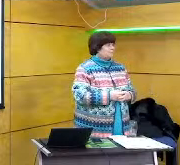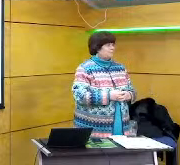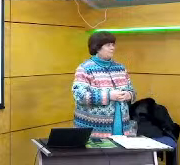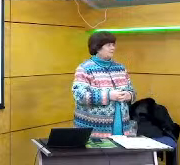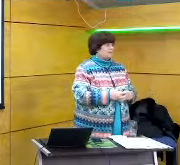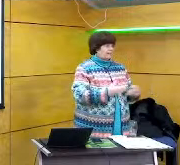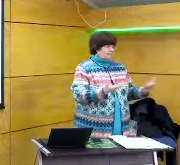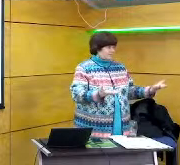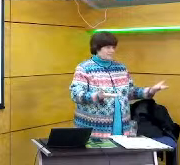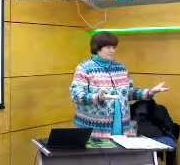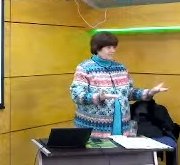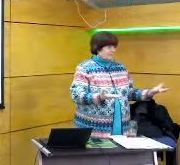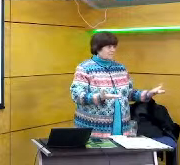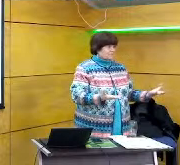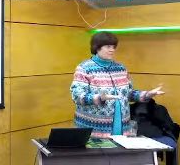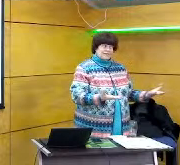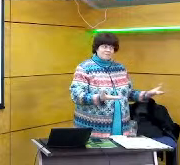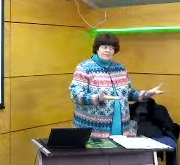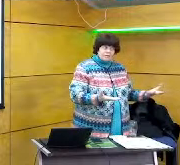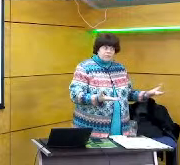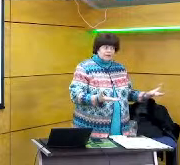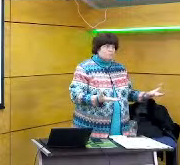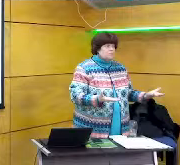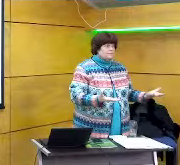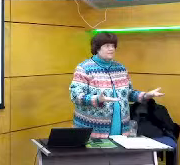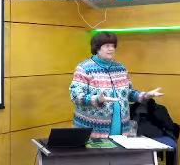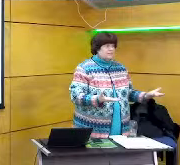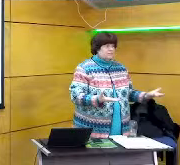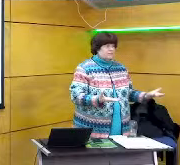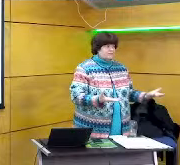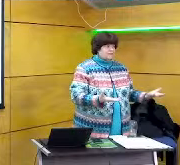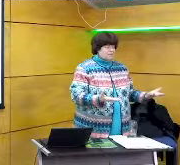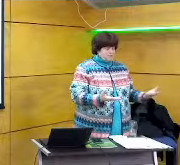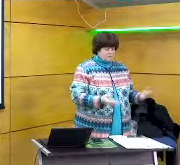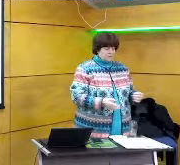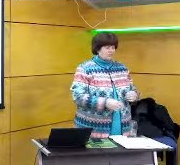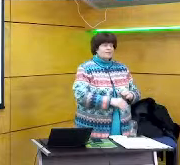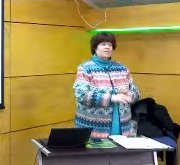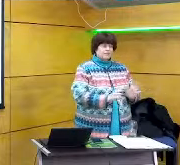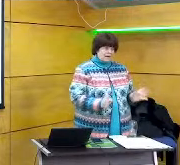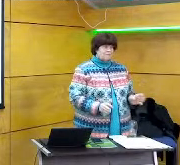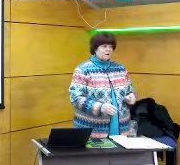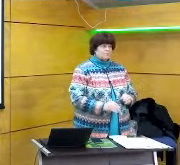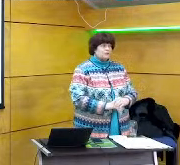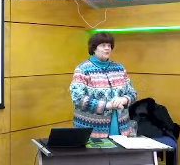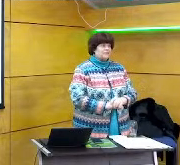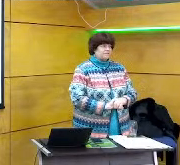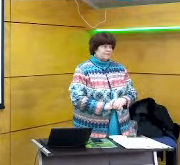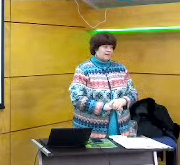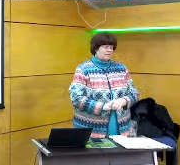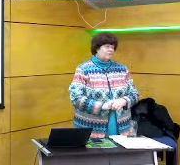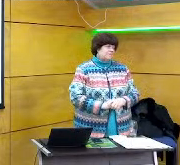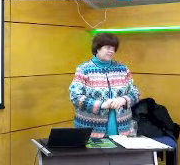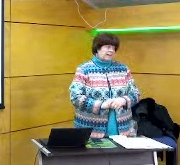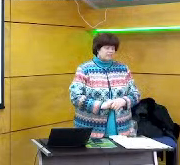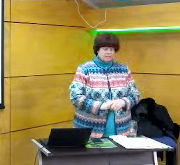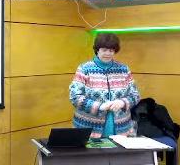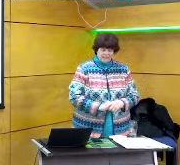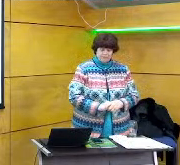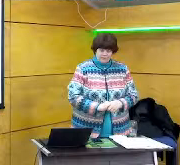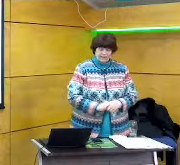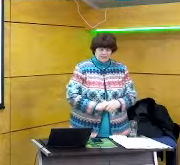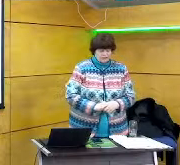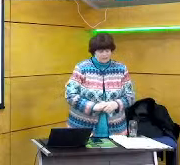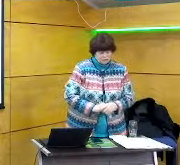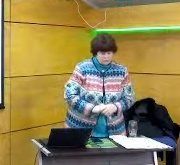native speaker that says the correct pronunciation. So there's a lot of opportunities now to actually